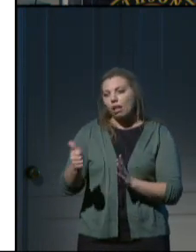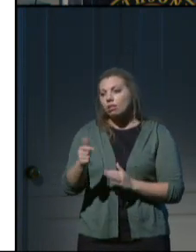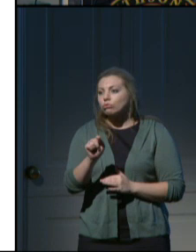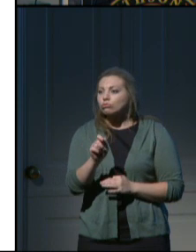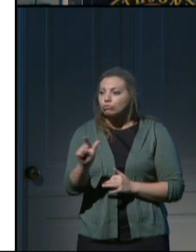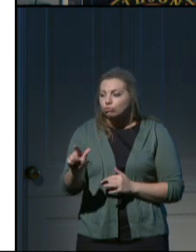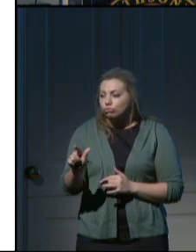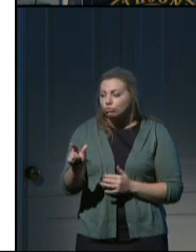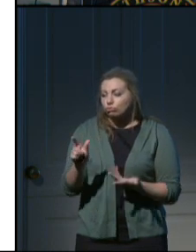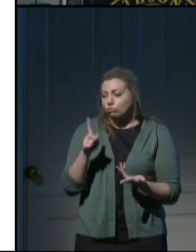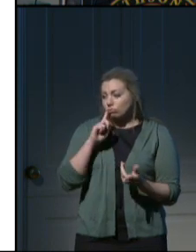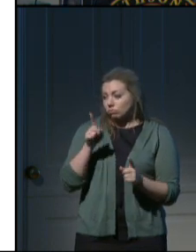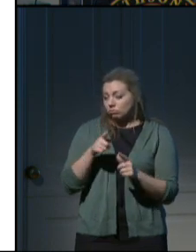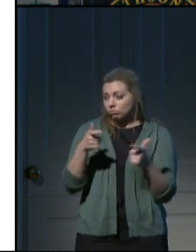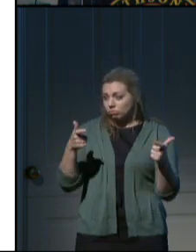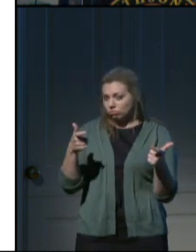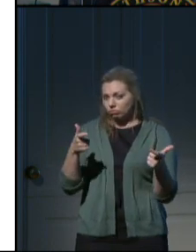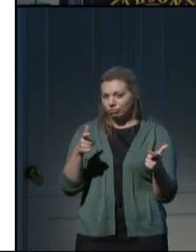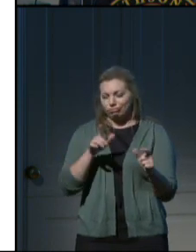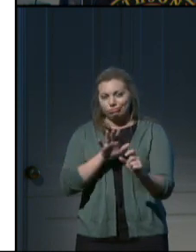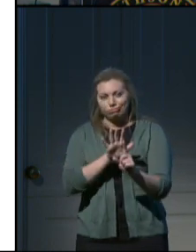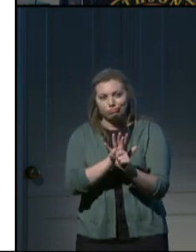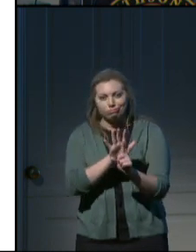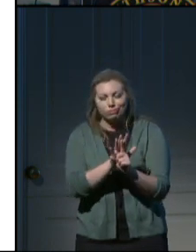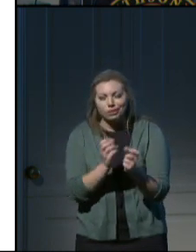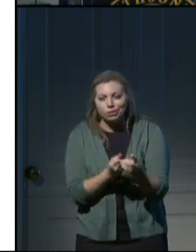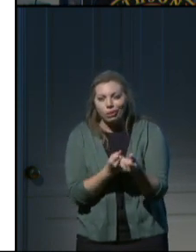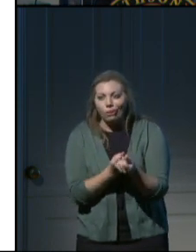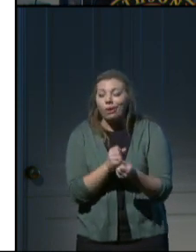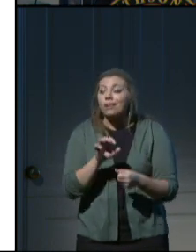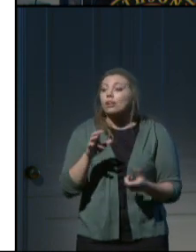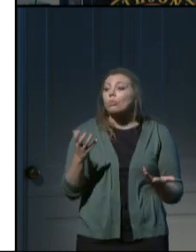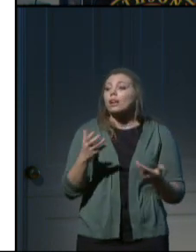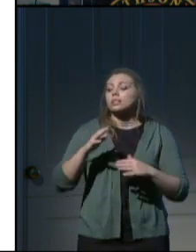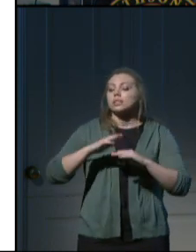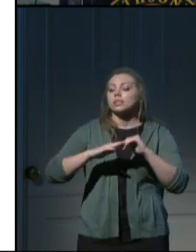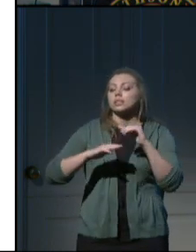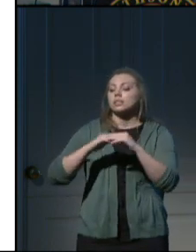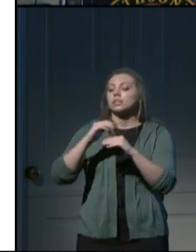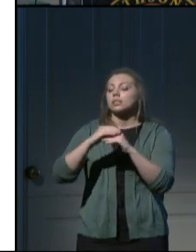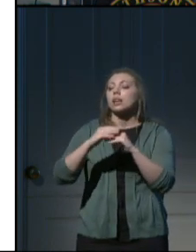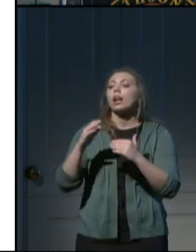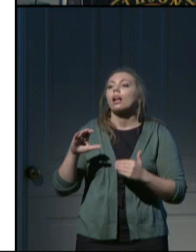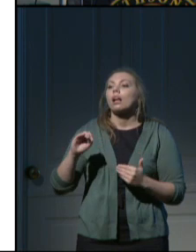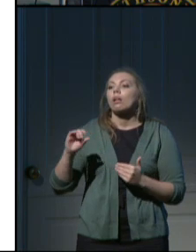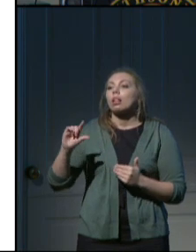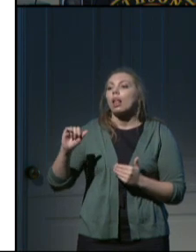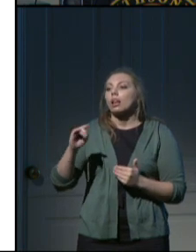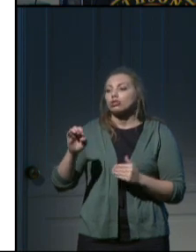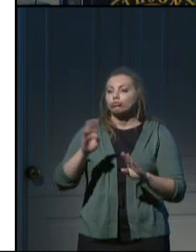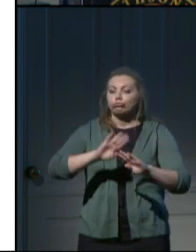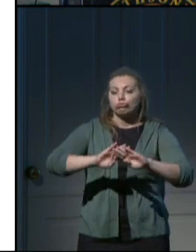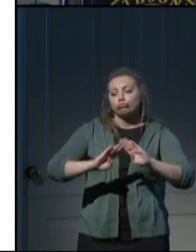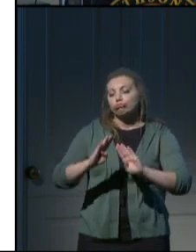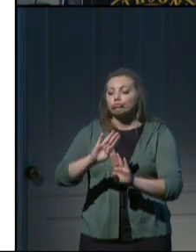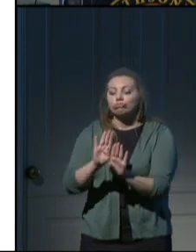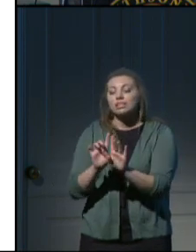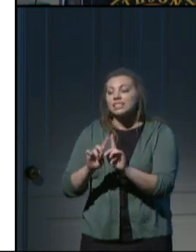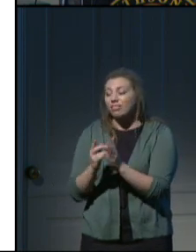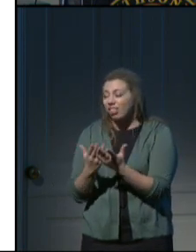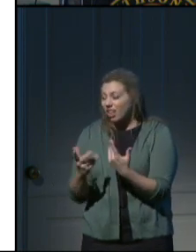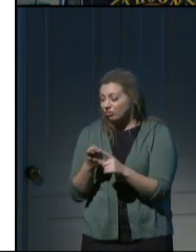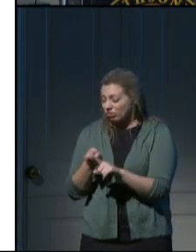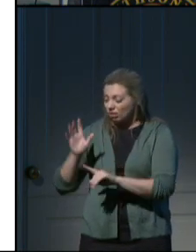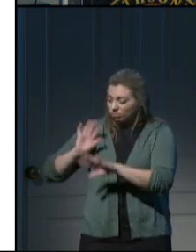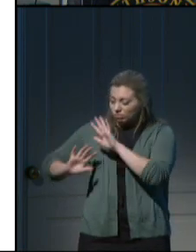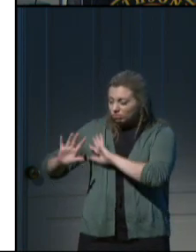tool which I'm a big fan of collage, and in some sense everything I do is some sort of a collage, taking artifacts